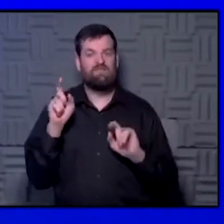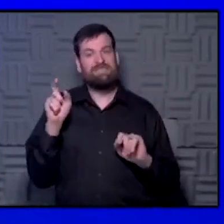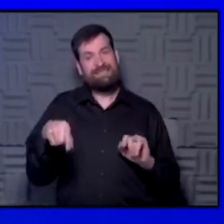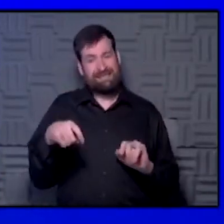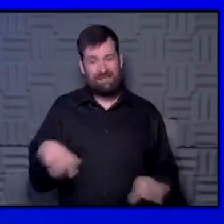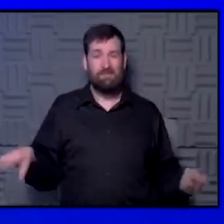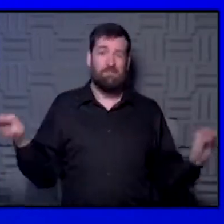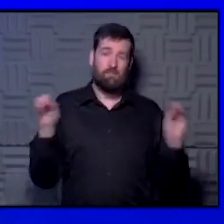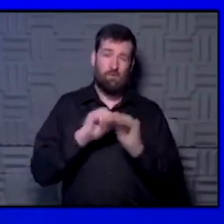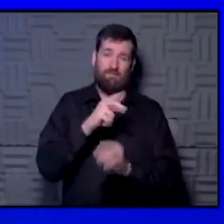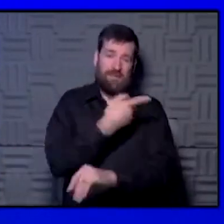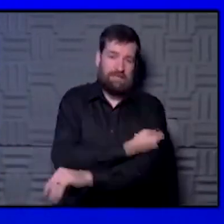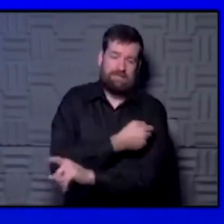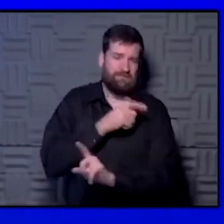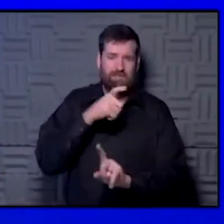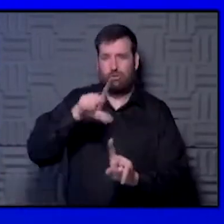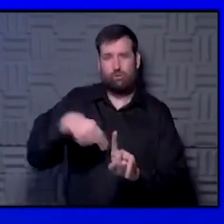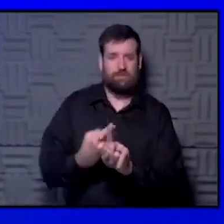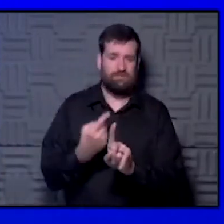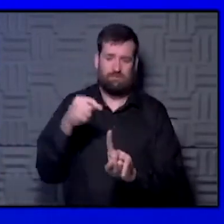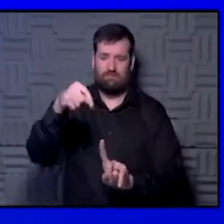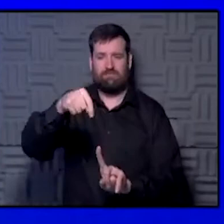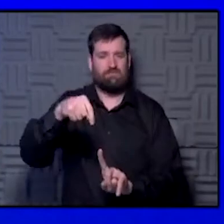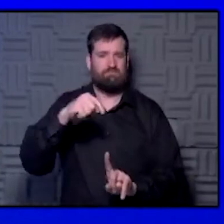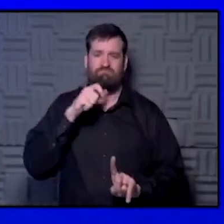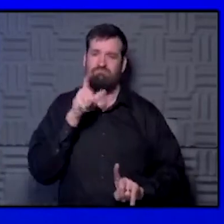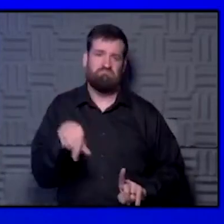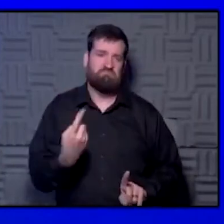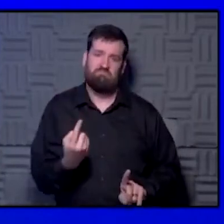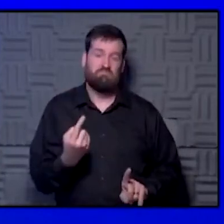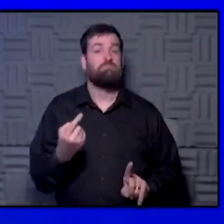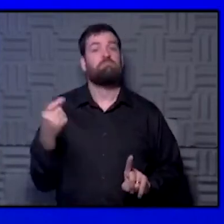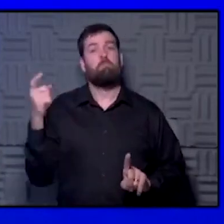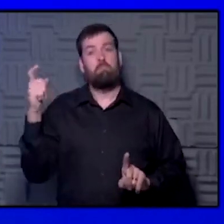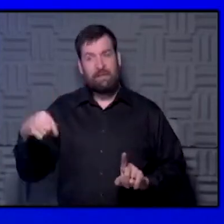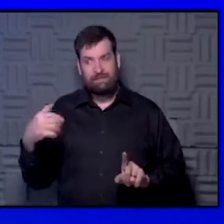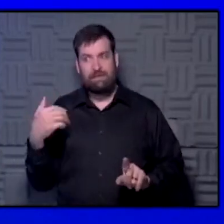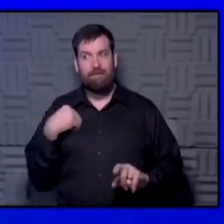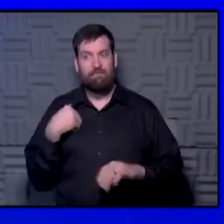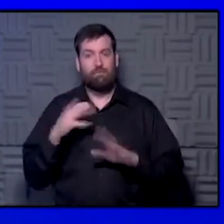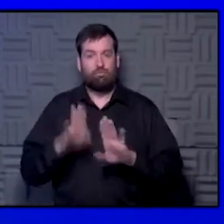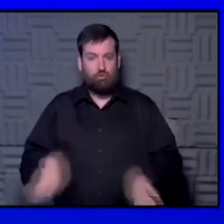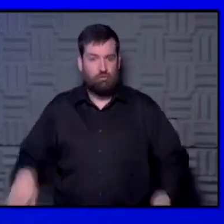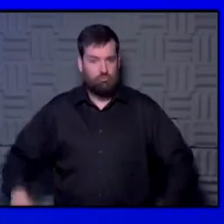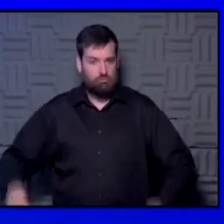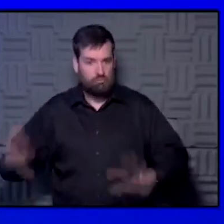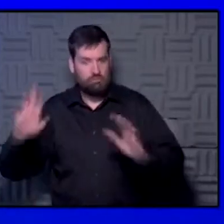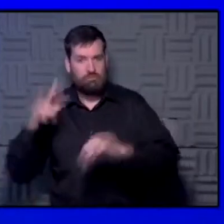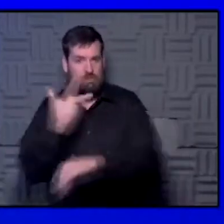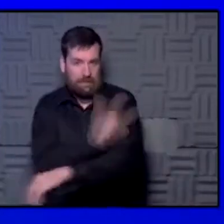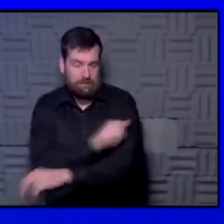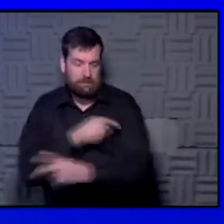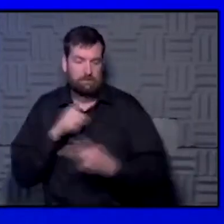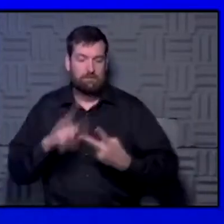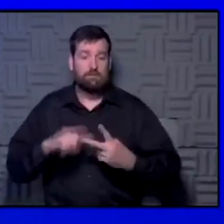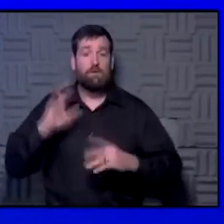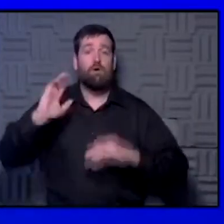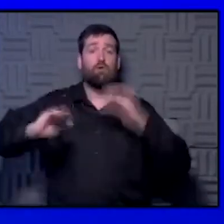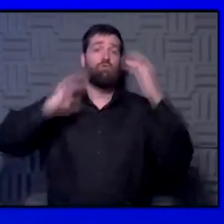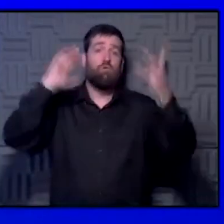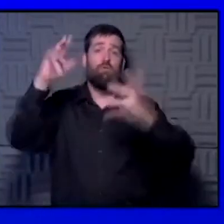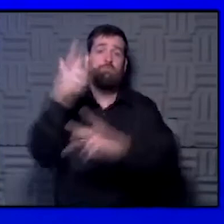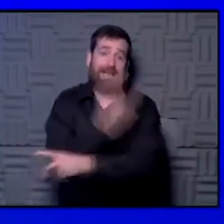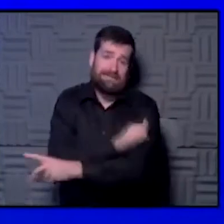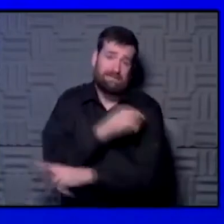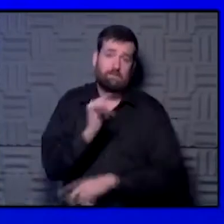more vaccines other than this one. And we know that we continue to have our childhood vaccines, our adult vaccines